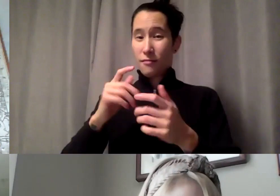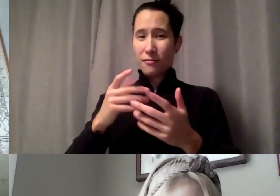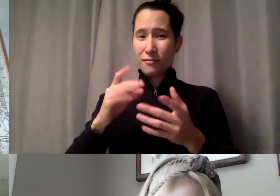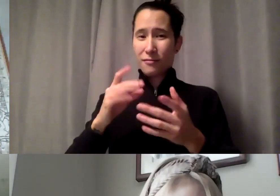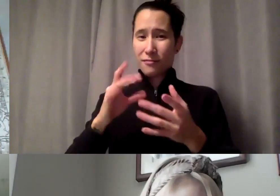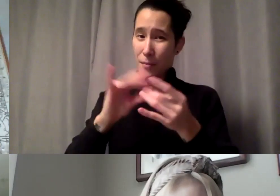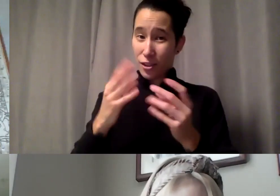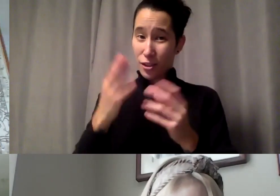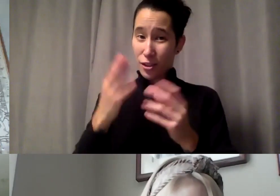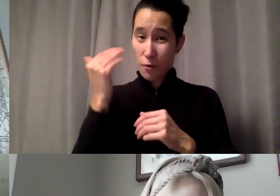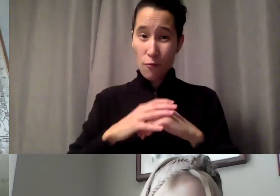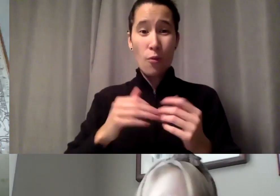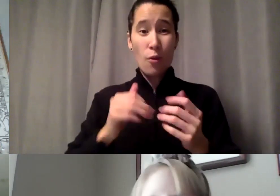behavior.